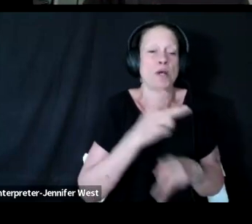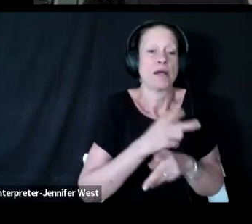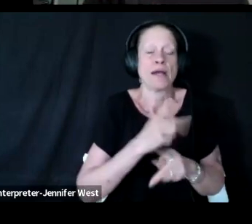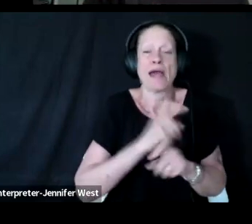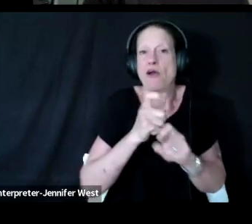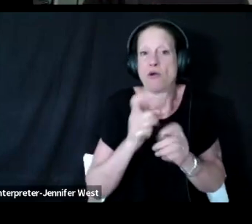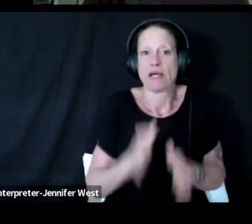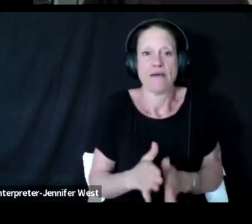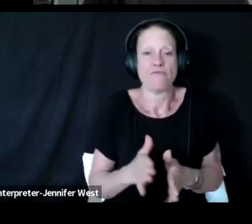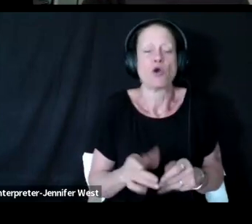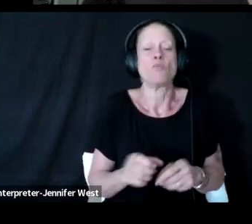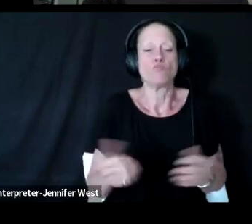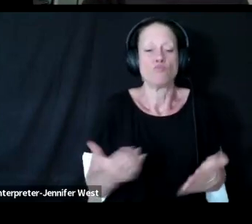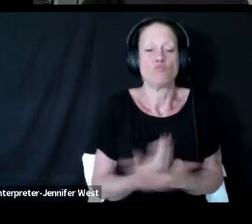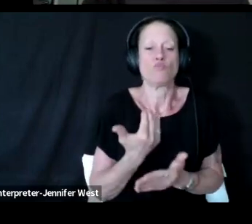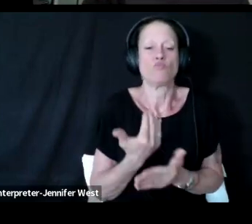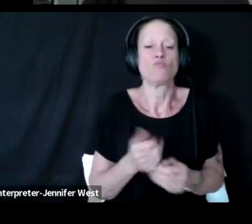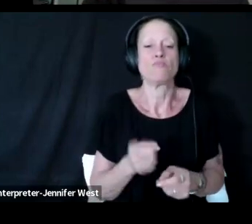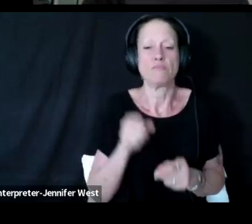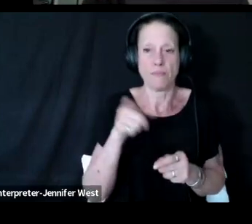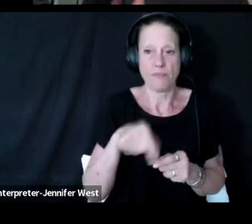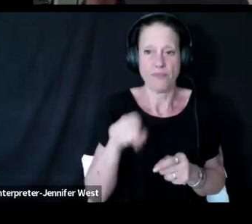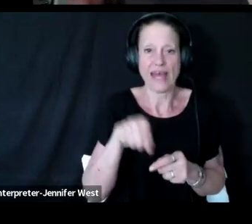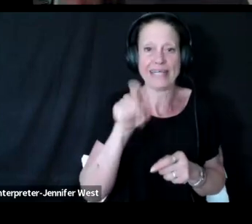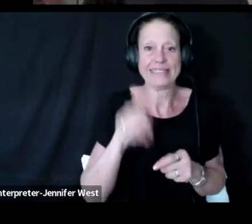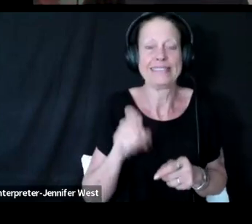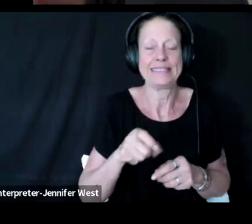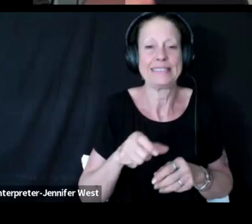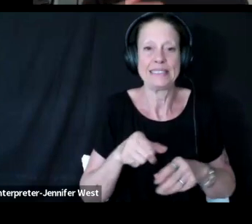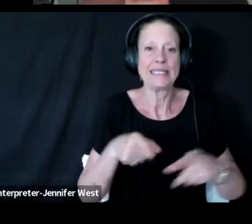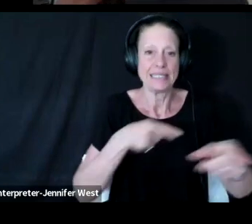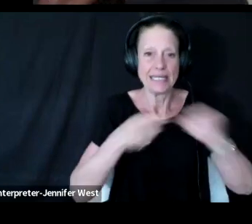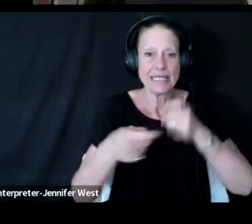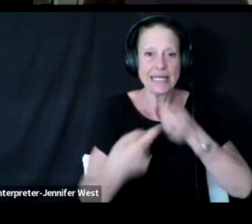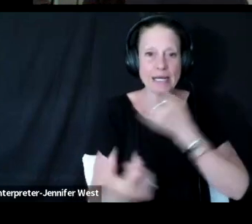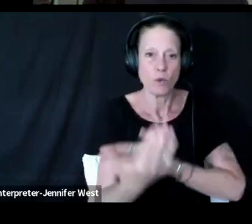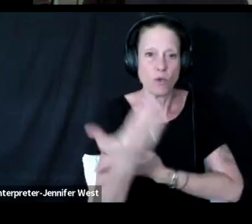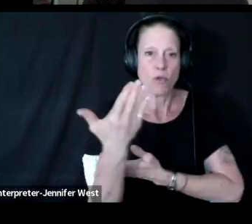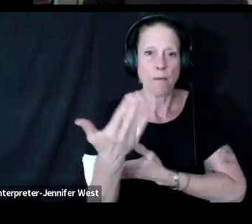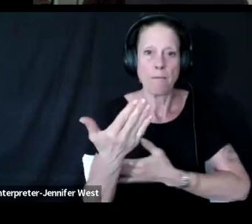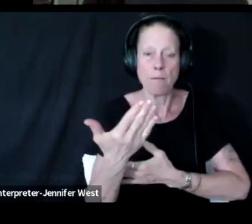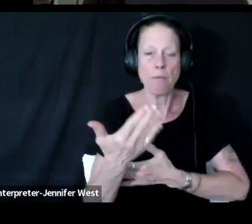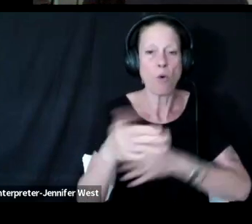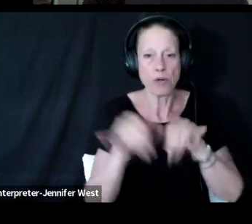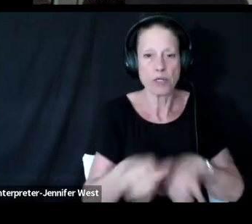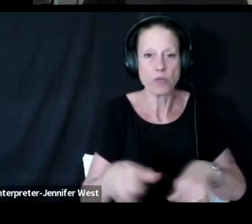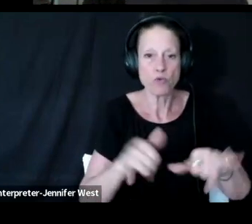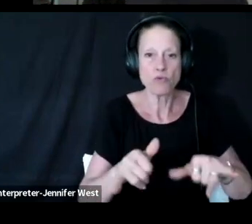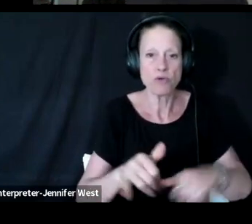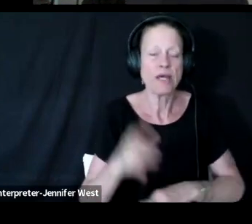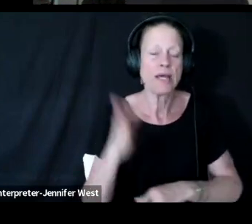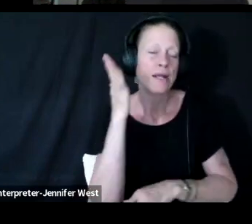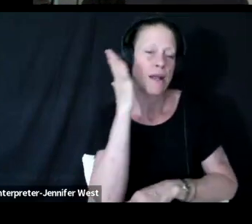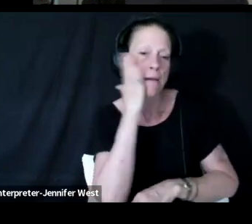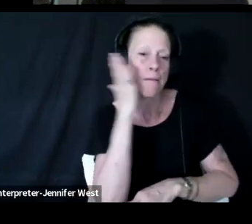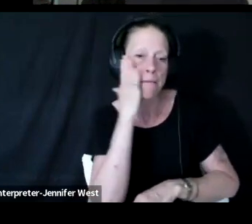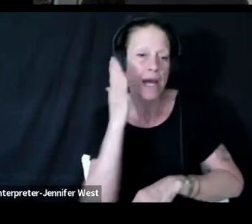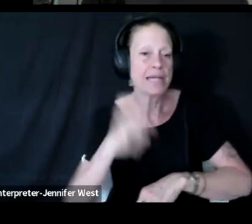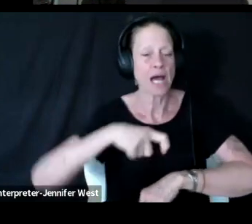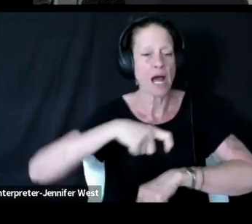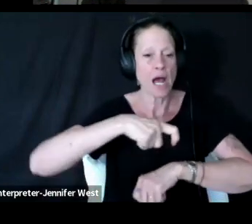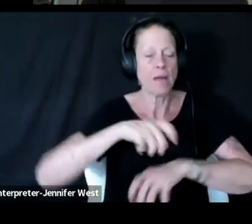in, and maybe they need to deal with Danny's morning routine, bedtime routine, whatever it happens to be. They